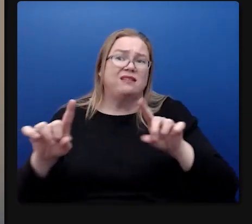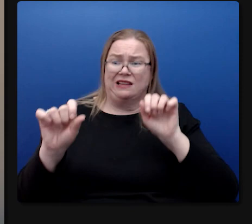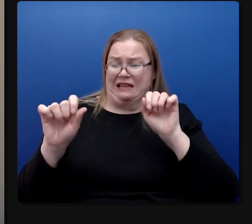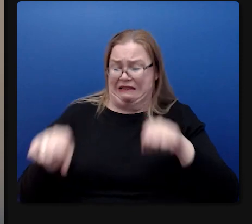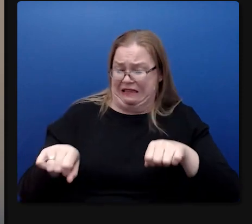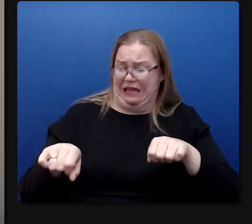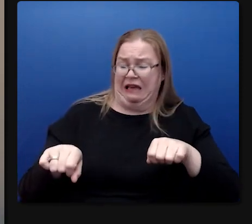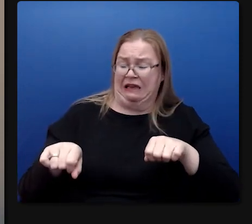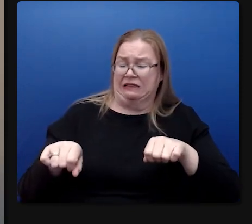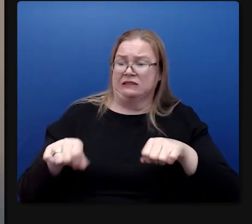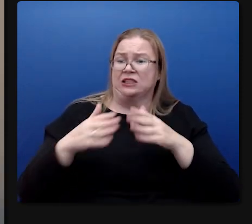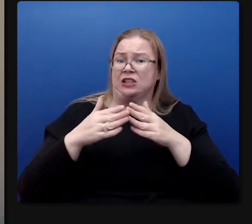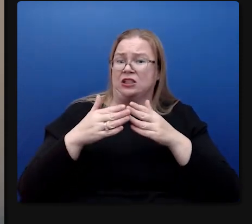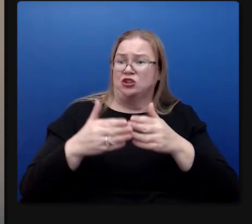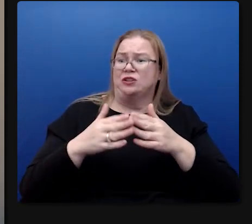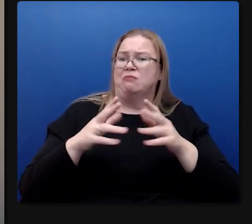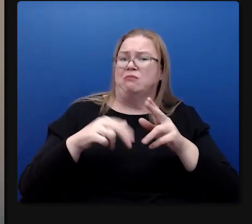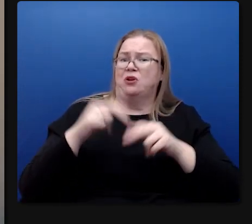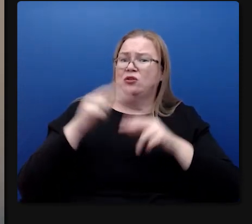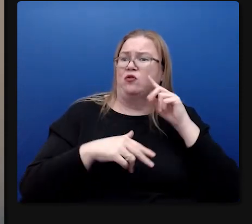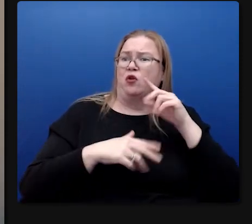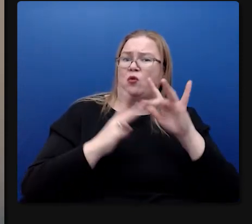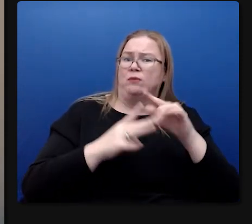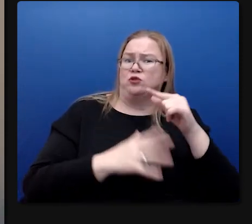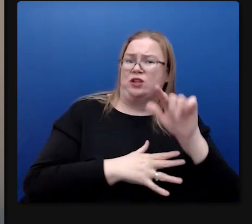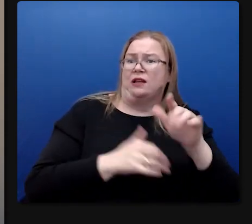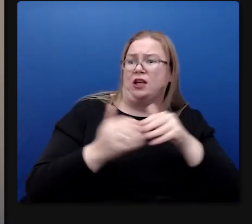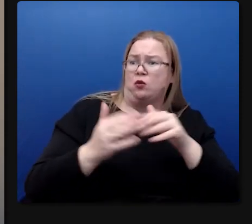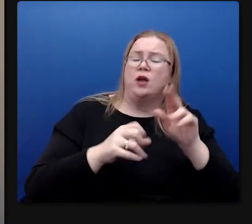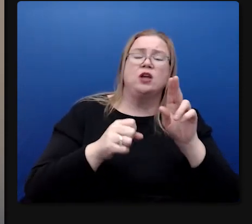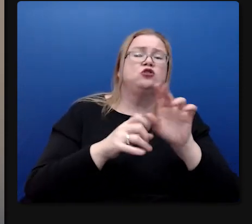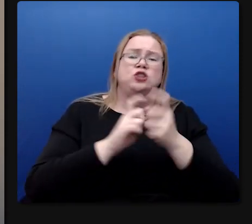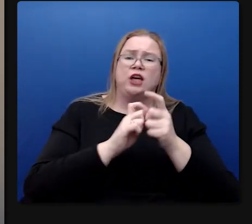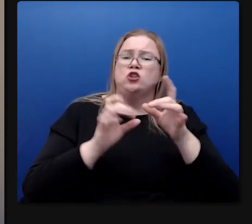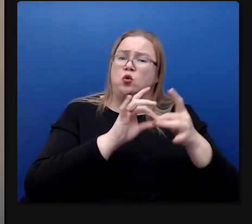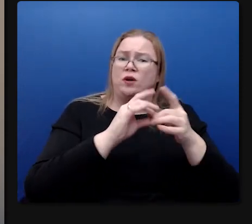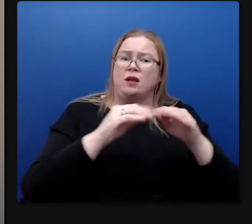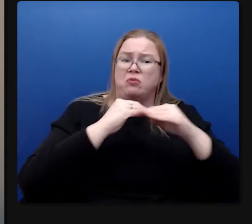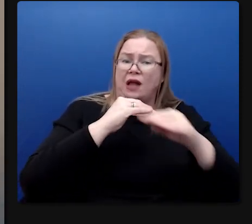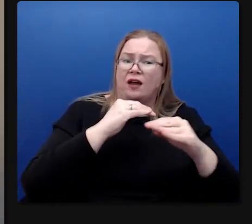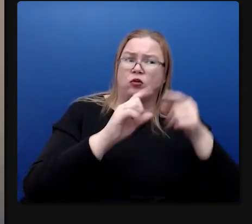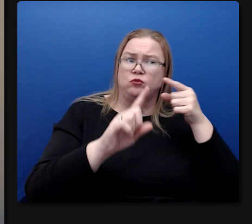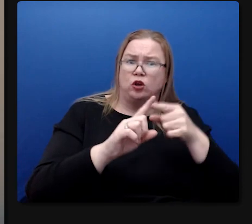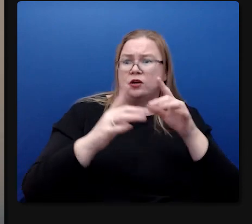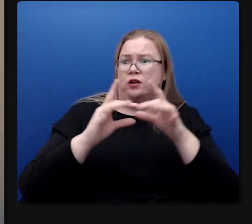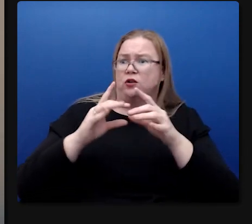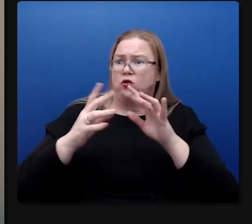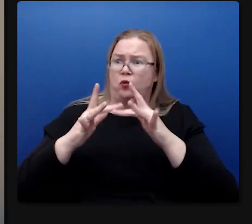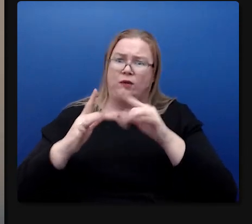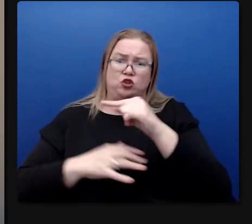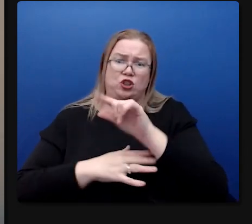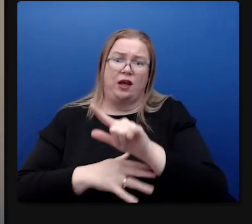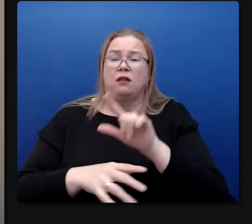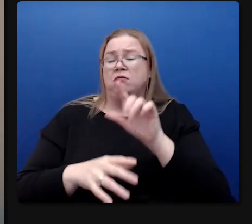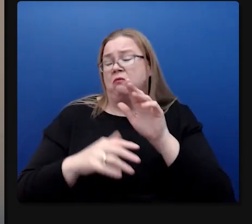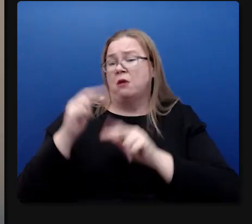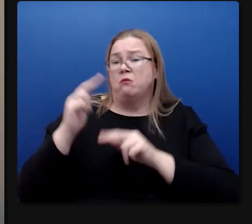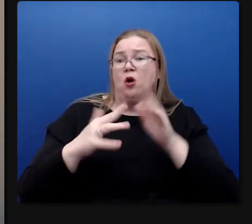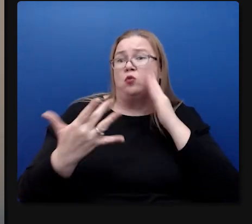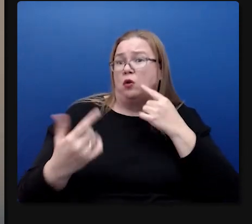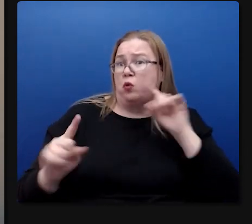they can ship builds for WebGL anyway. Like if they just change their Unity platform target to WebGL, the build will